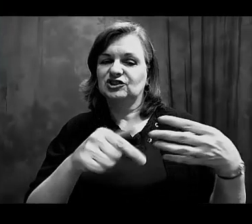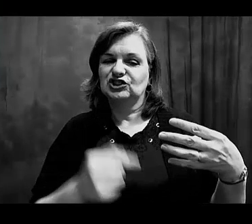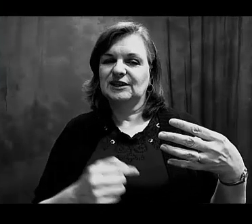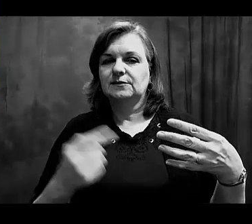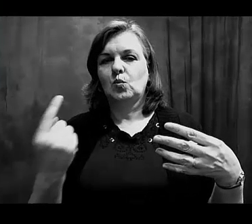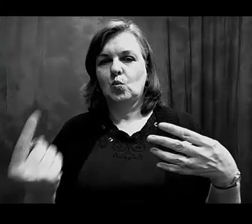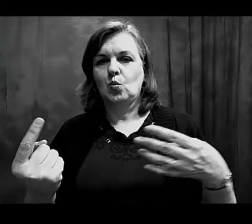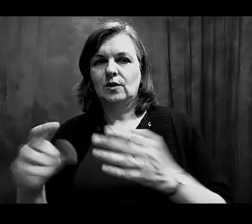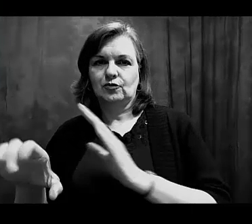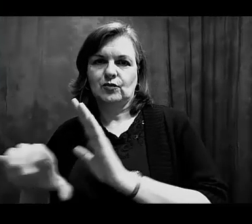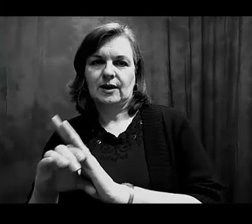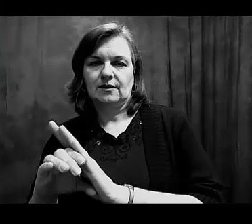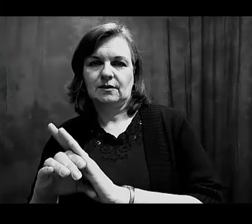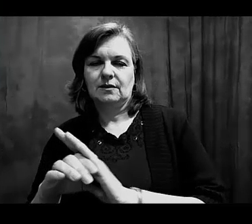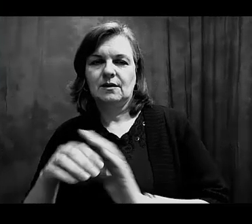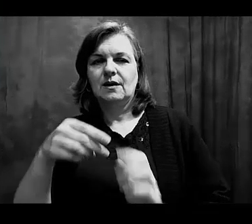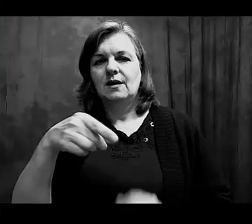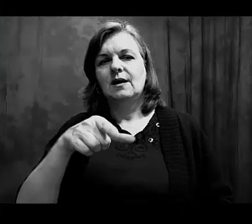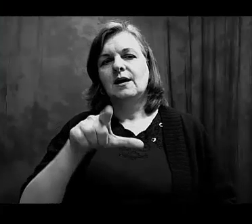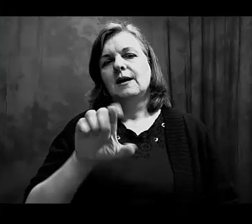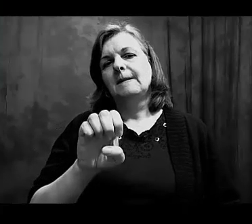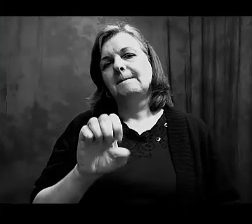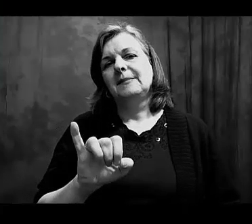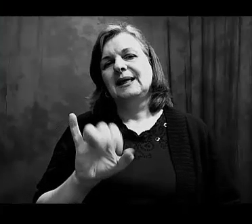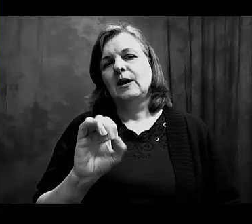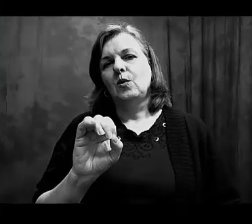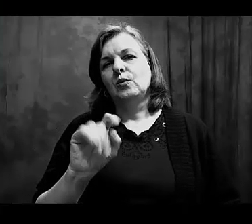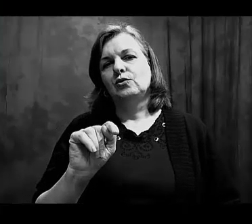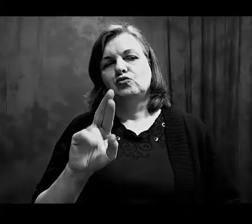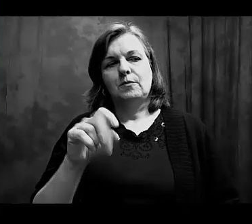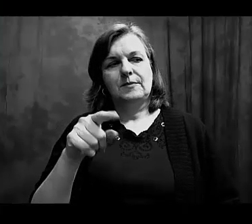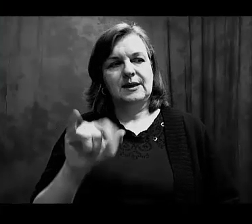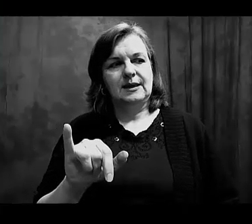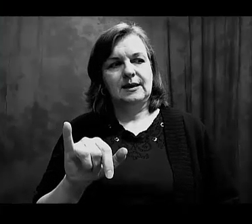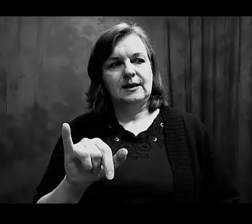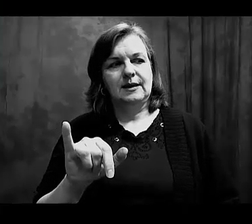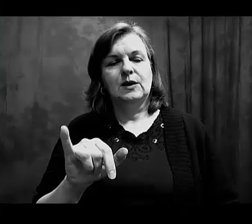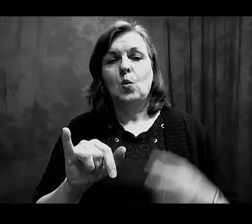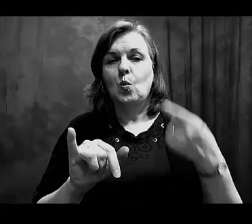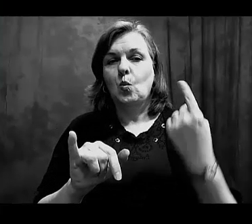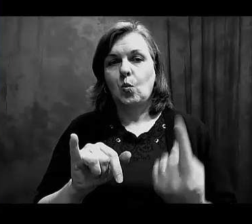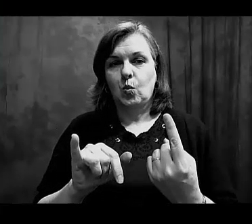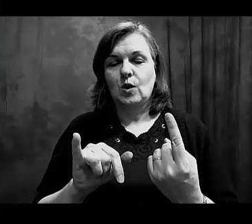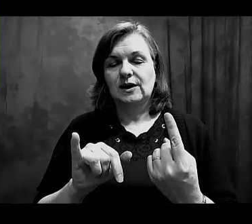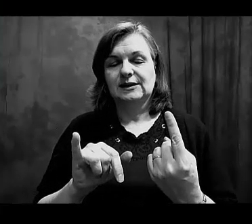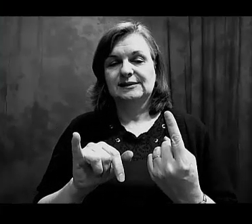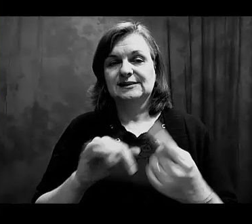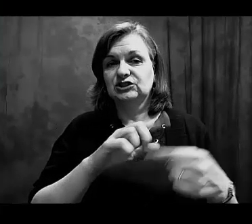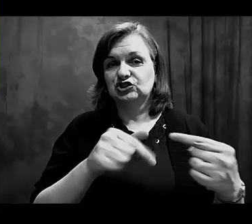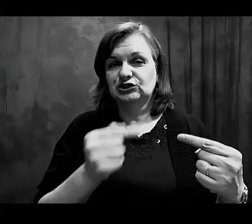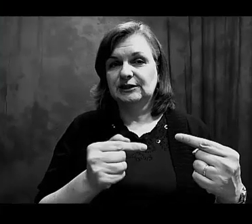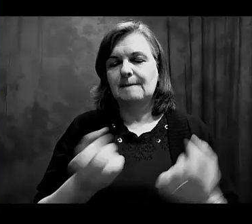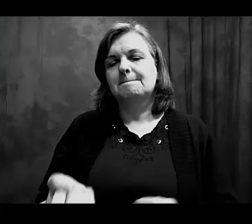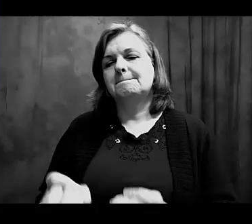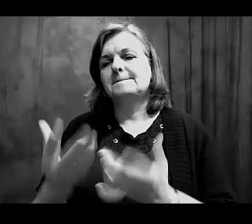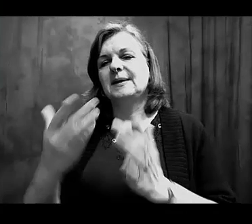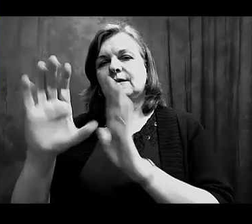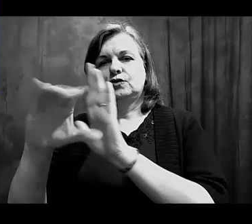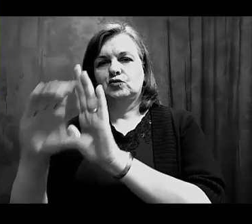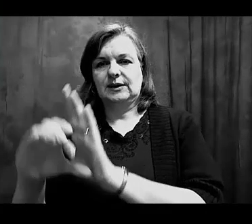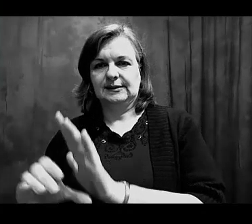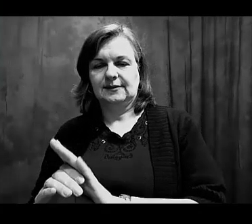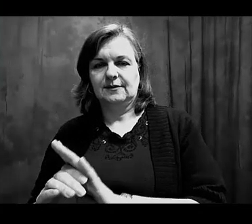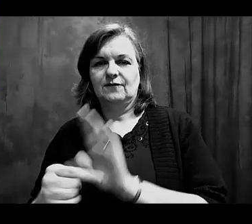So pleiotropy is one gene, many traits. I give you a couple of examples here. Sickle